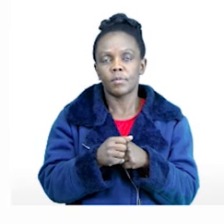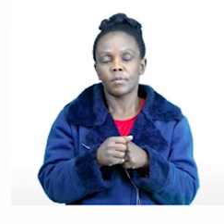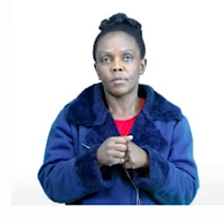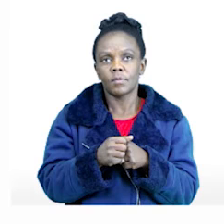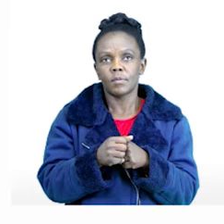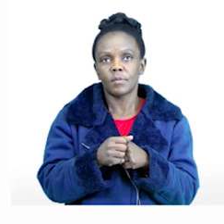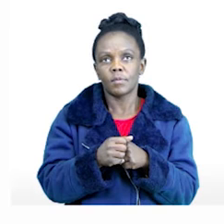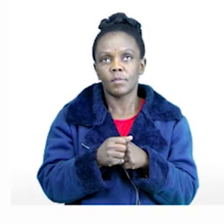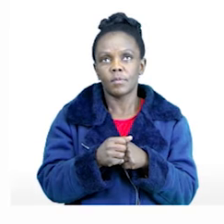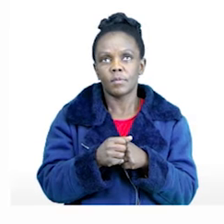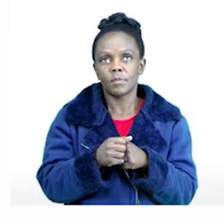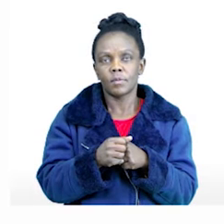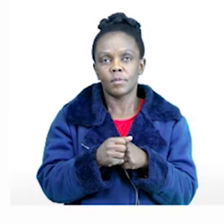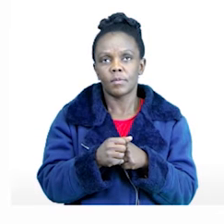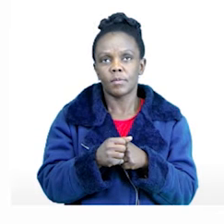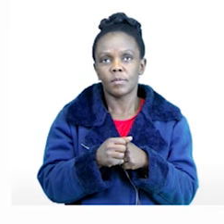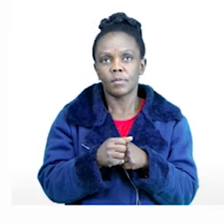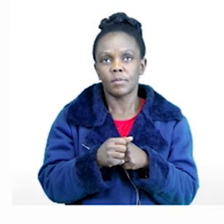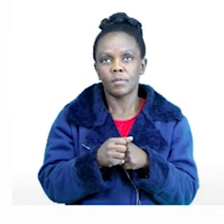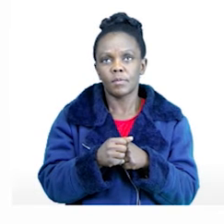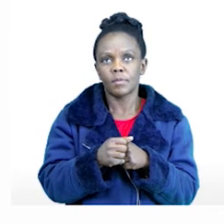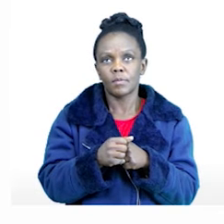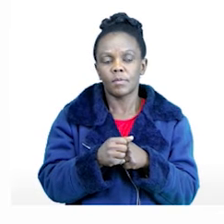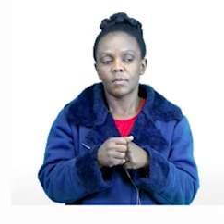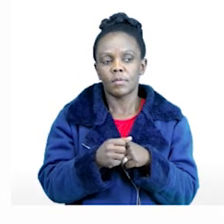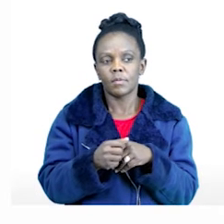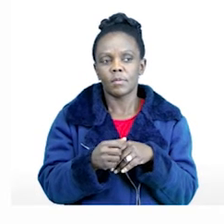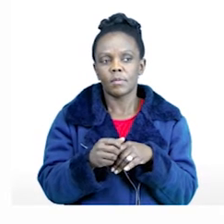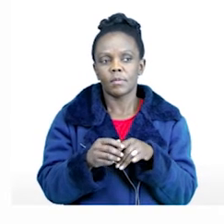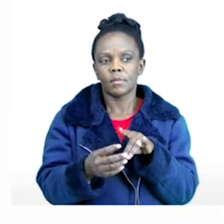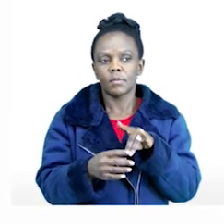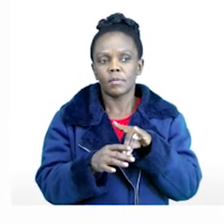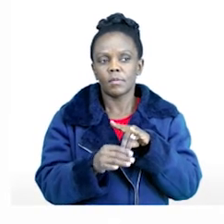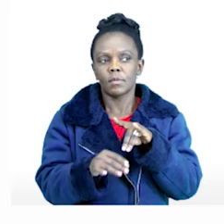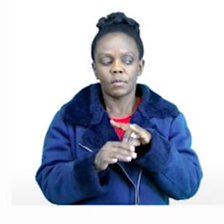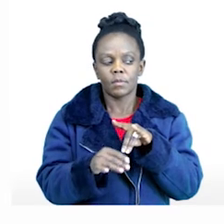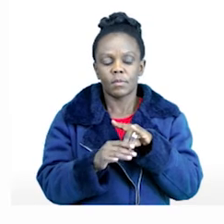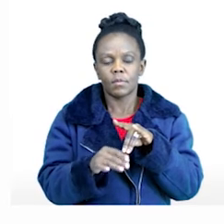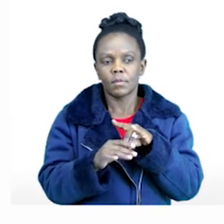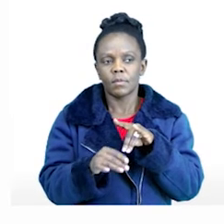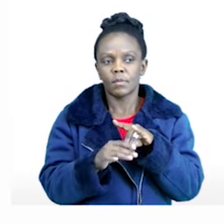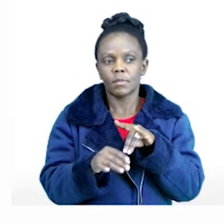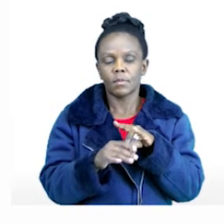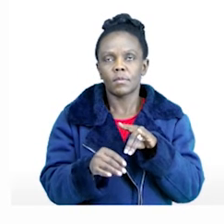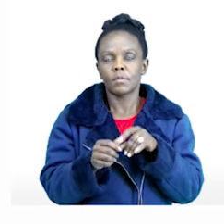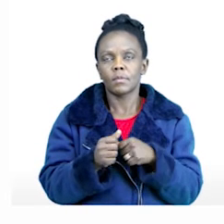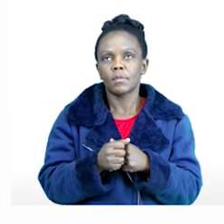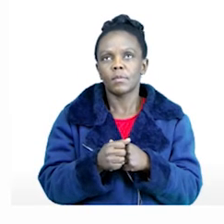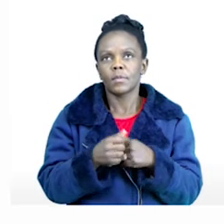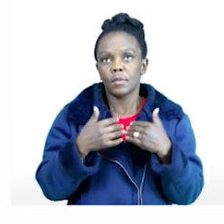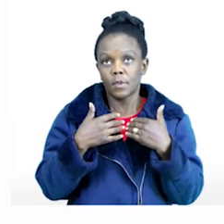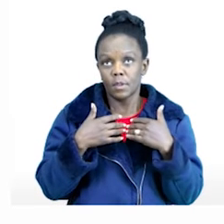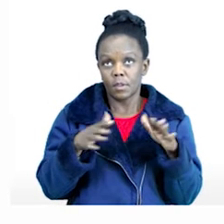can see, we have a goat because it starts with the letter G. And